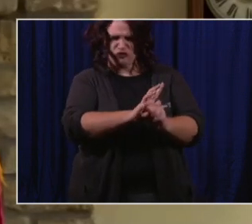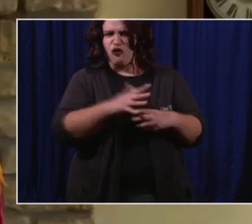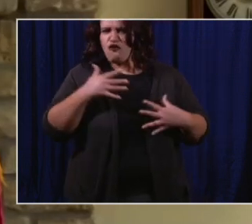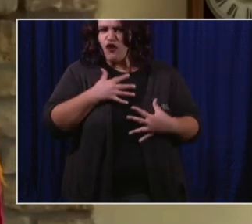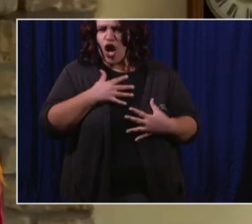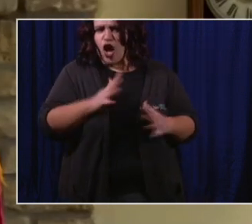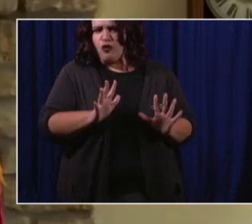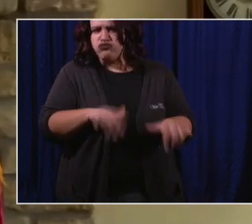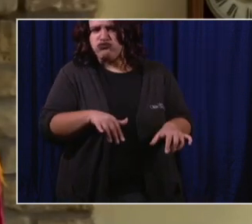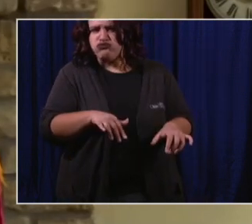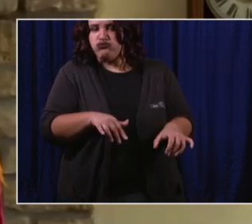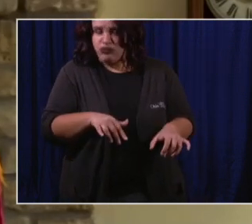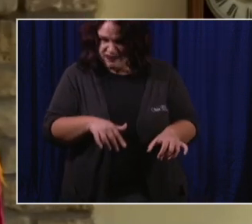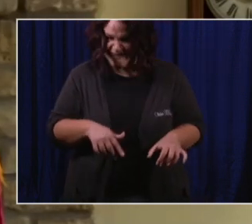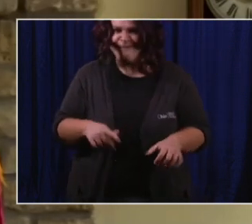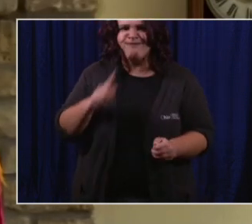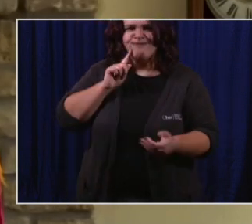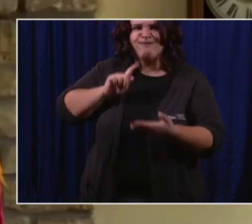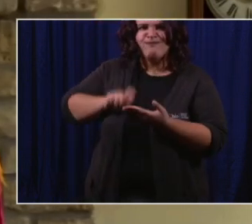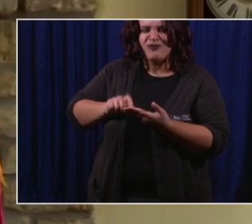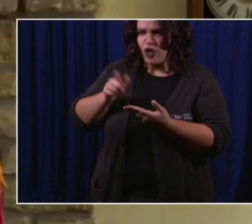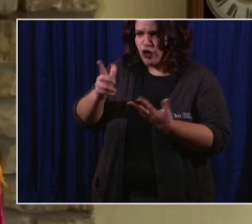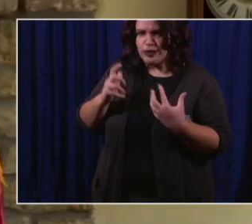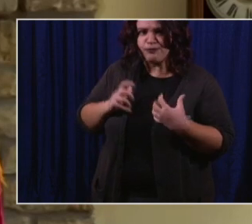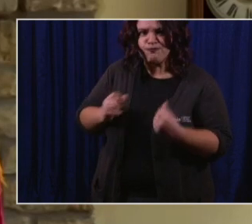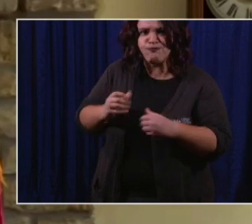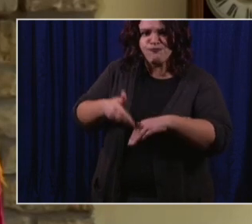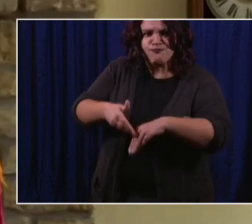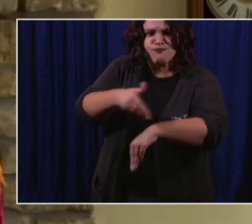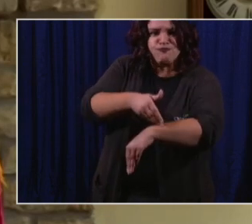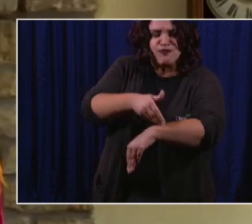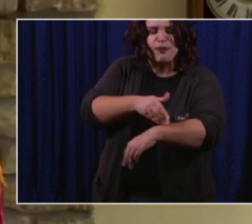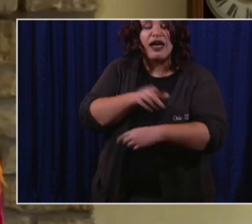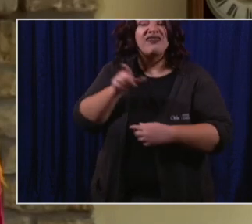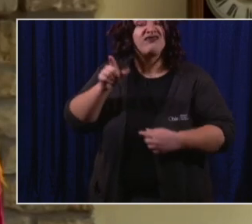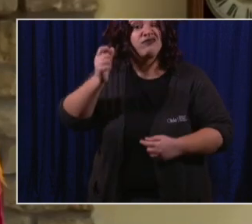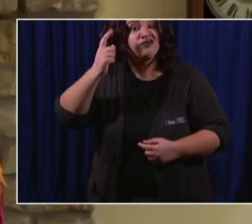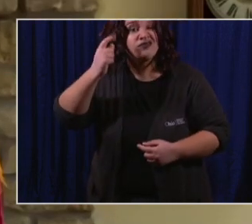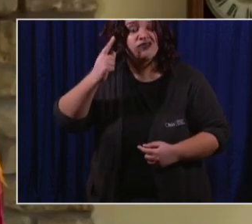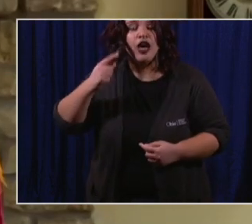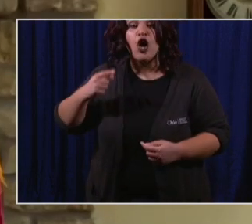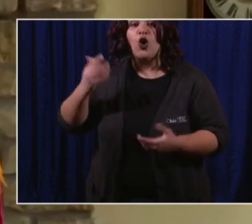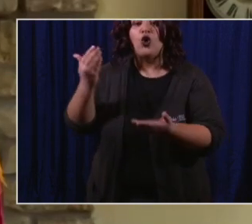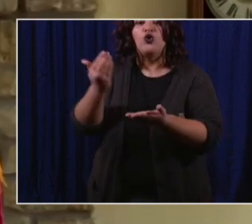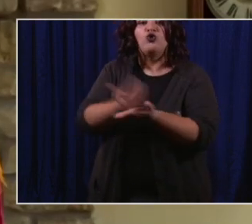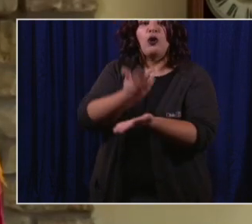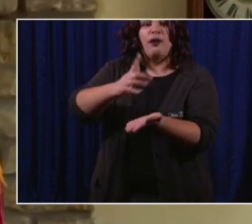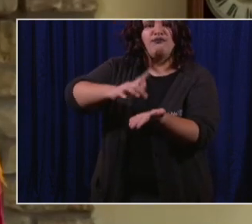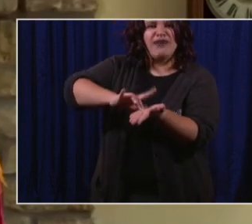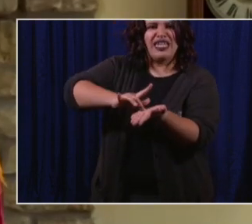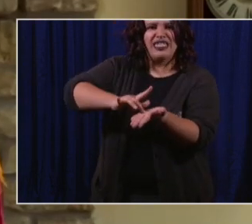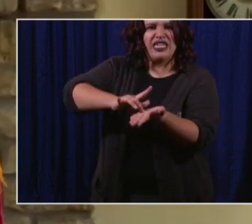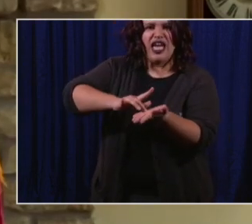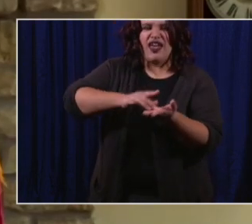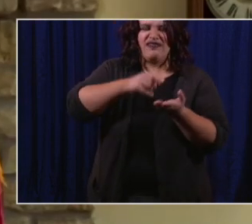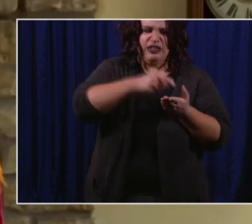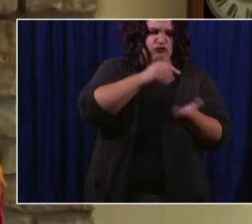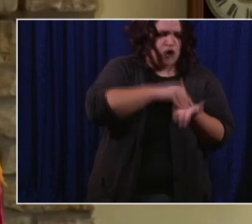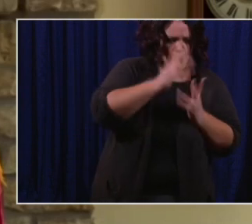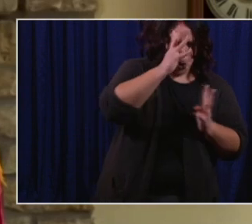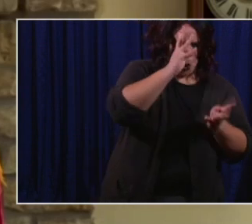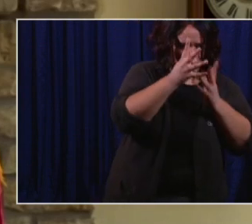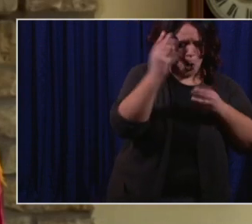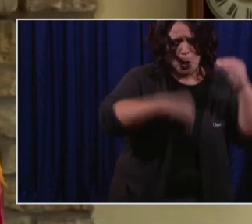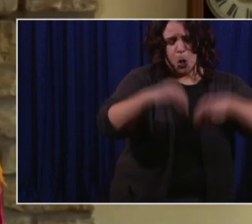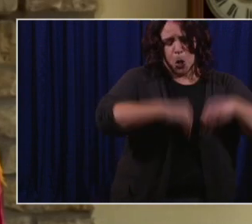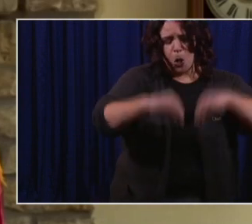condition improved. He also received an experimental cocktail of drugs not widely available. And I'm just